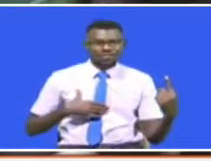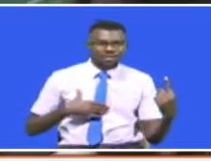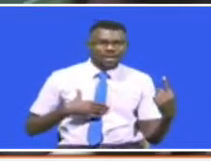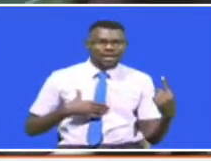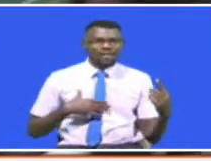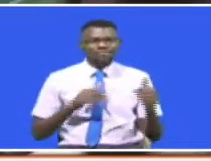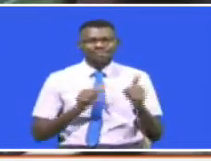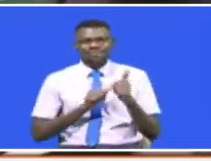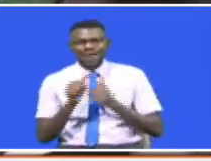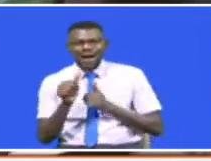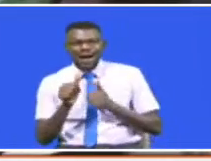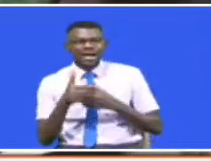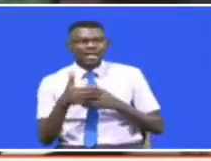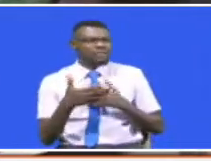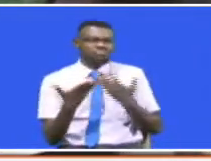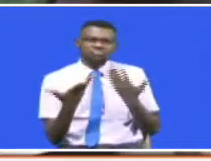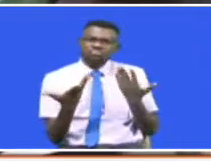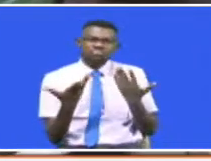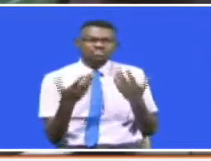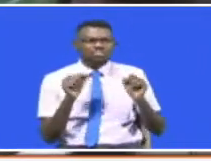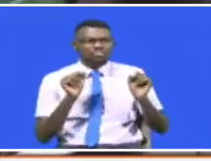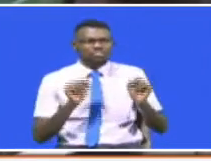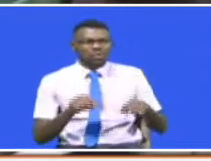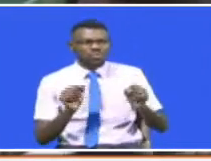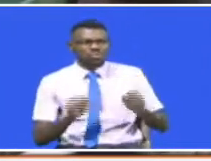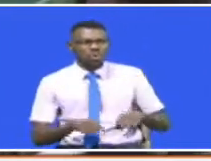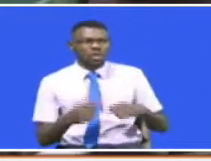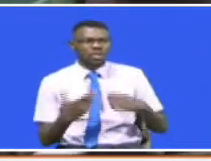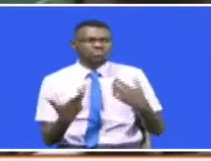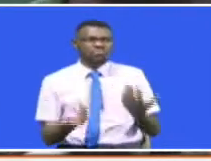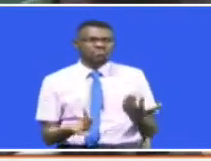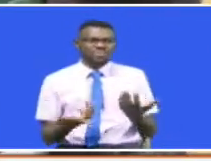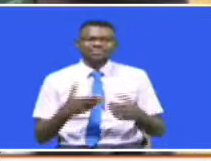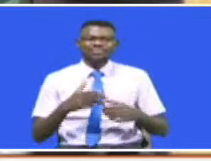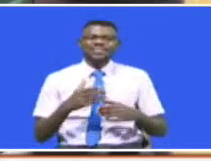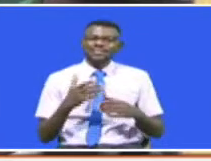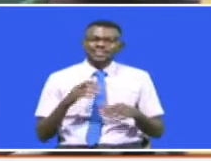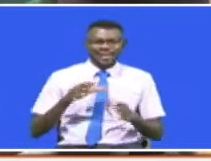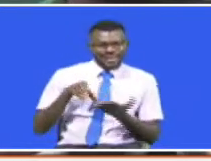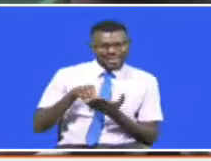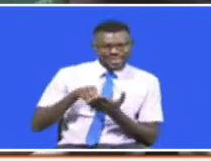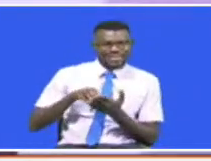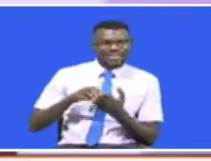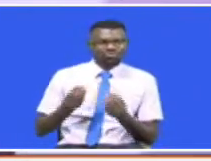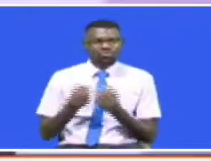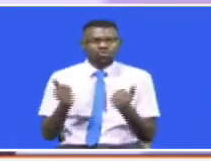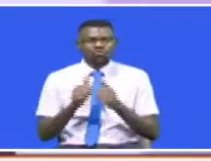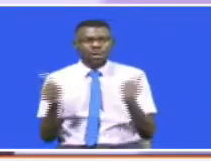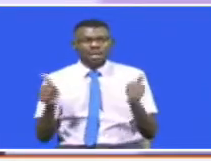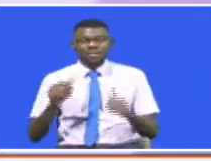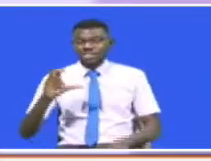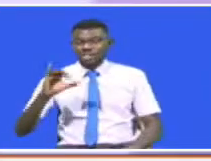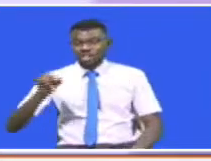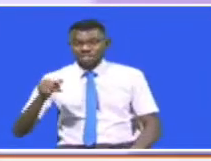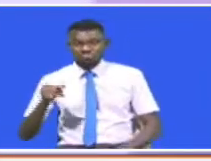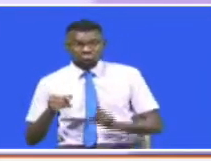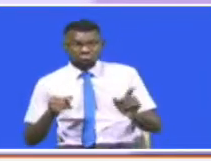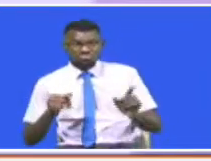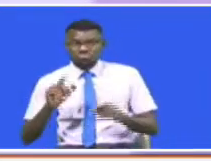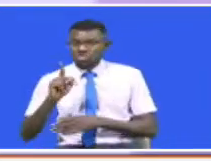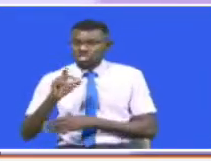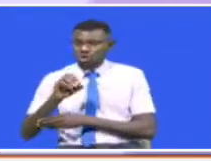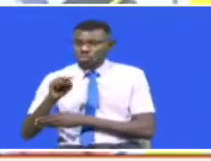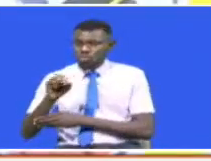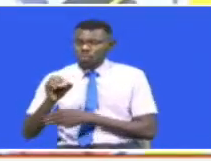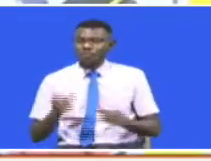geographical location or social status, has an avenue to have their grievances addressed, Chief Justice Martha Koome